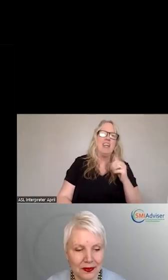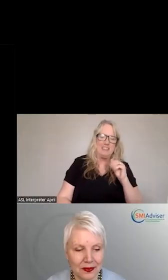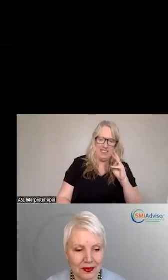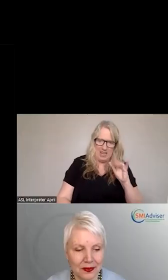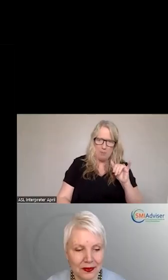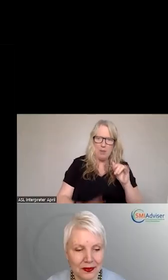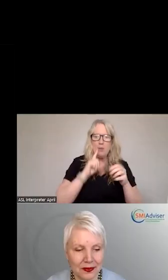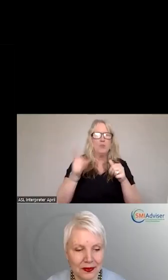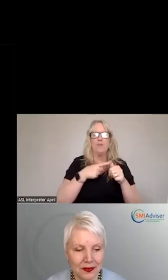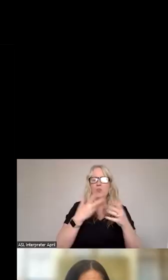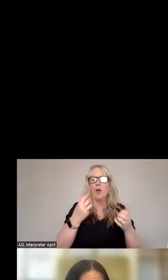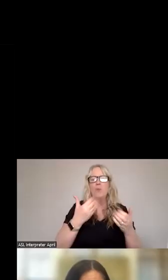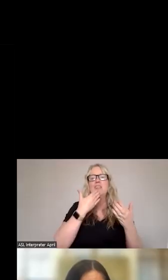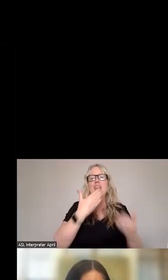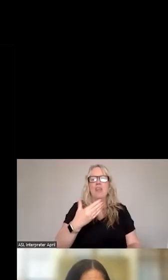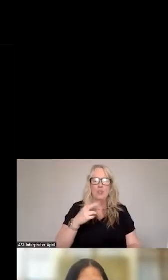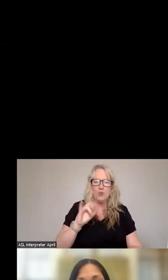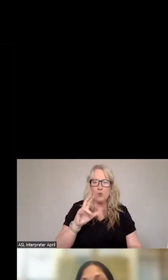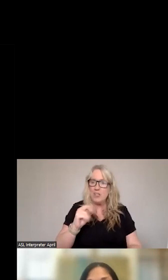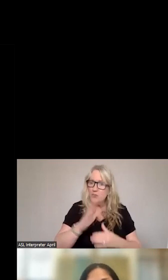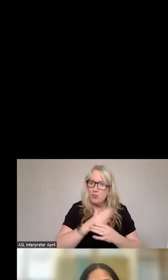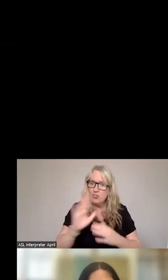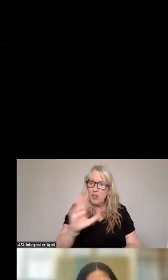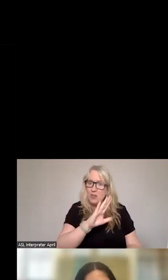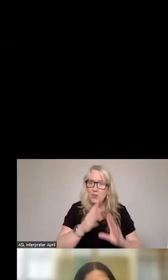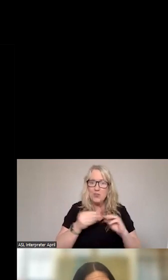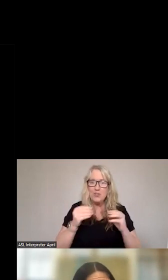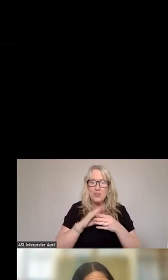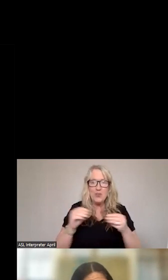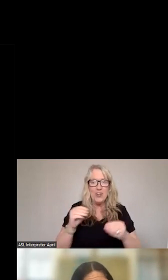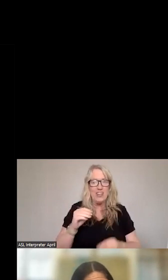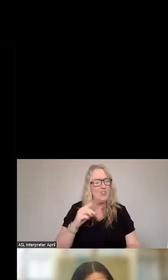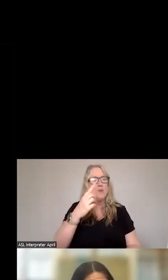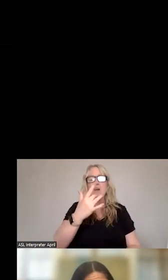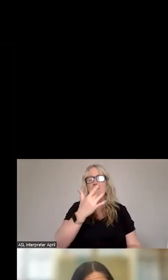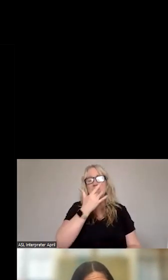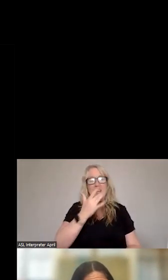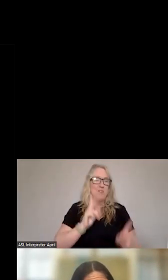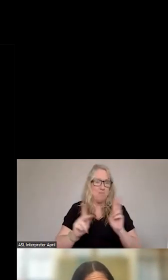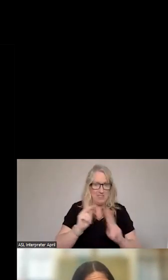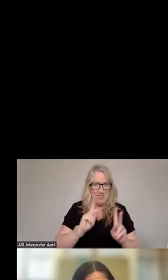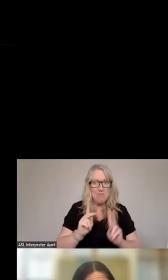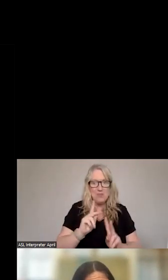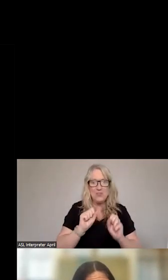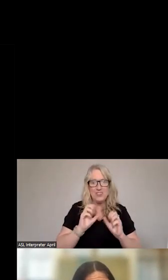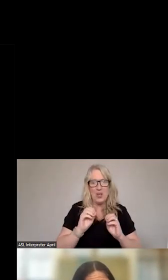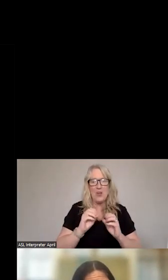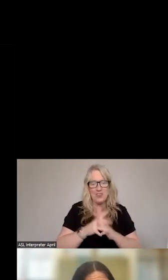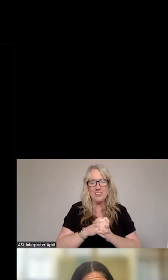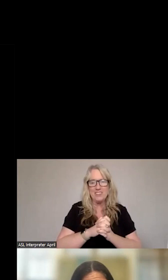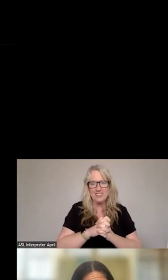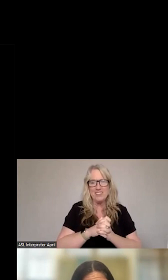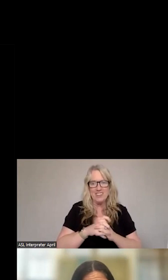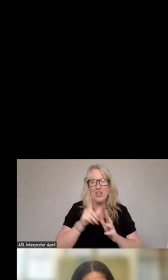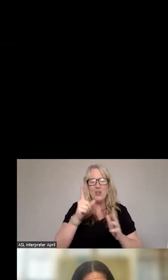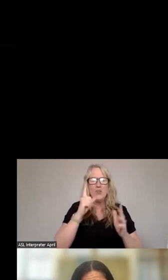just wanted to say thank you to Ren for sharing your story. You were one of my very favorite people. So your